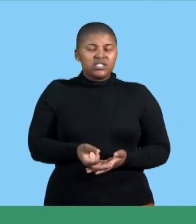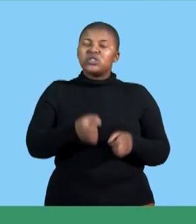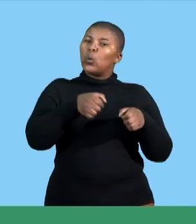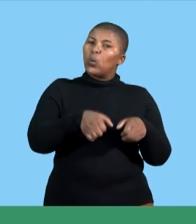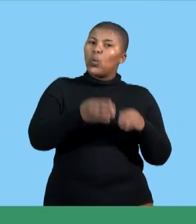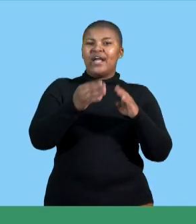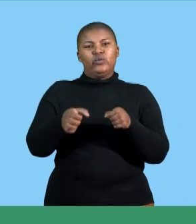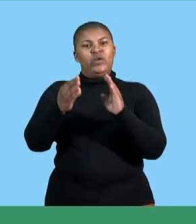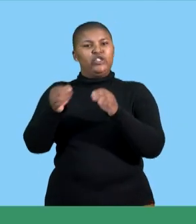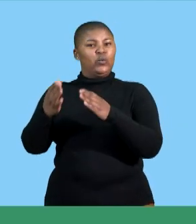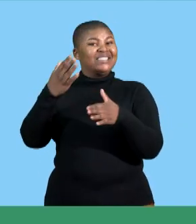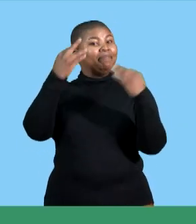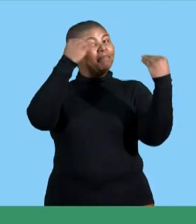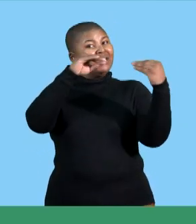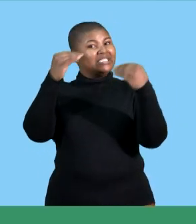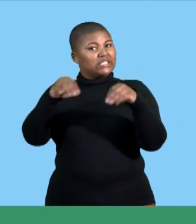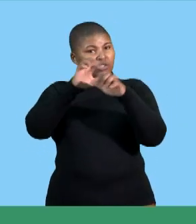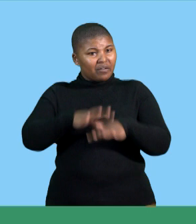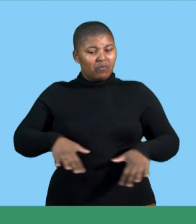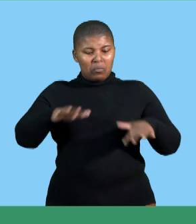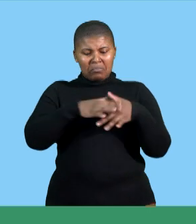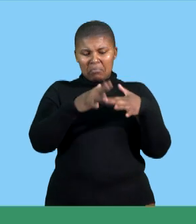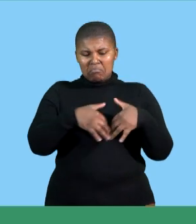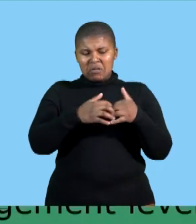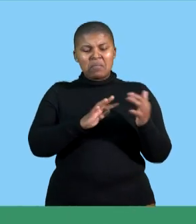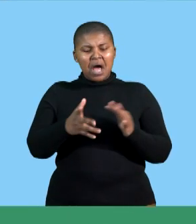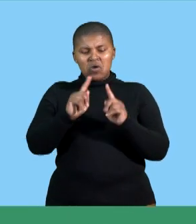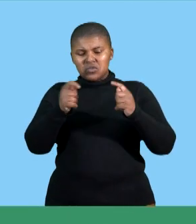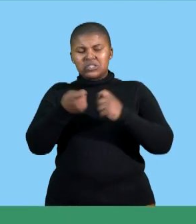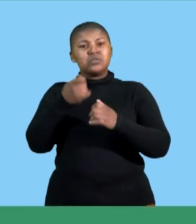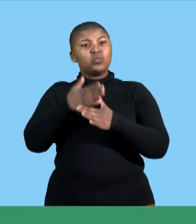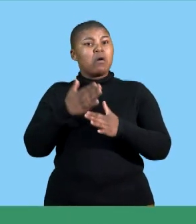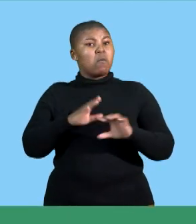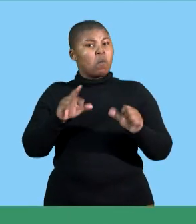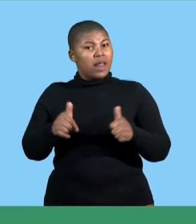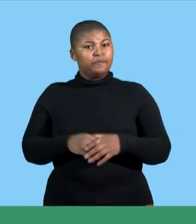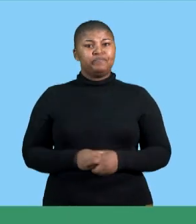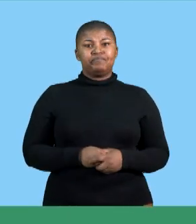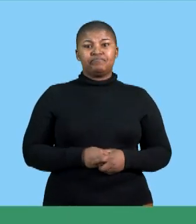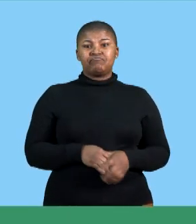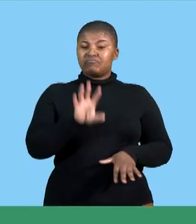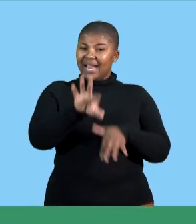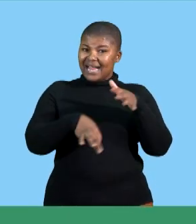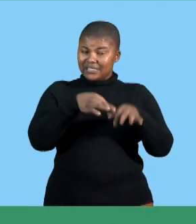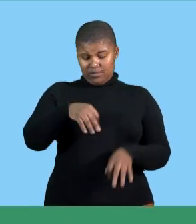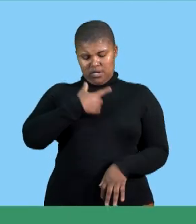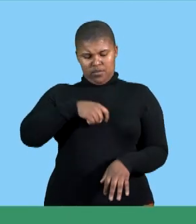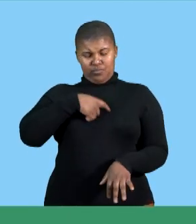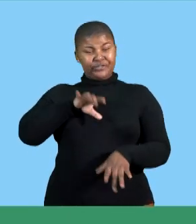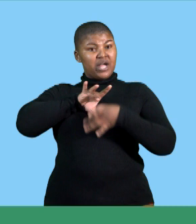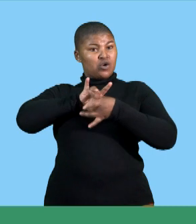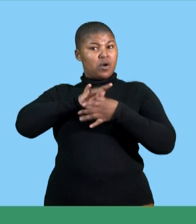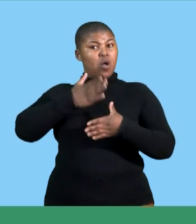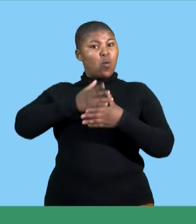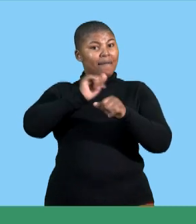businesses can create an environment where teams can operate effectively, explain the meaning of interpersonal